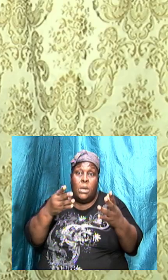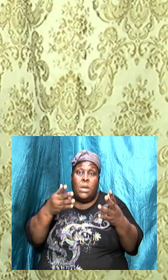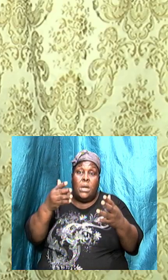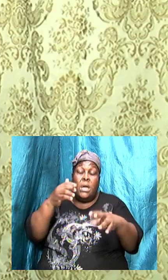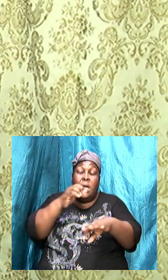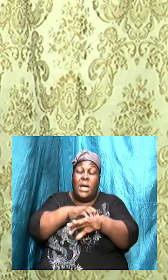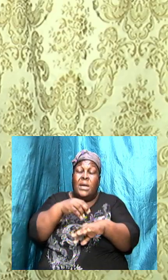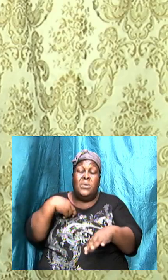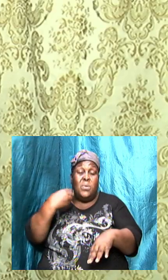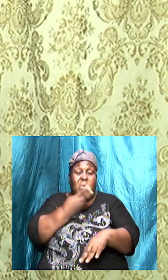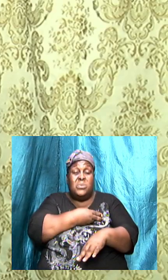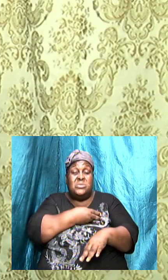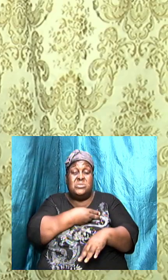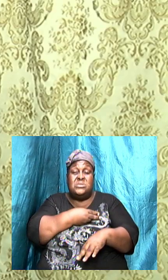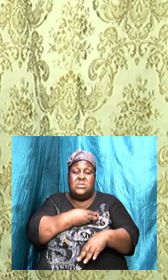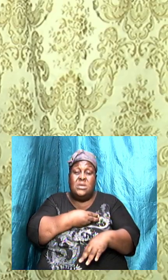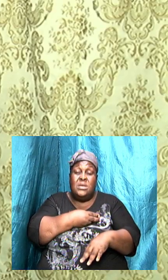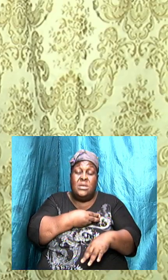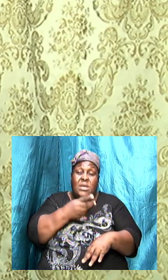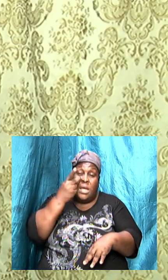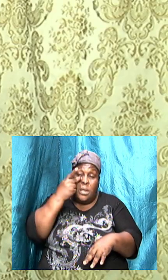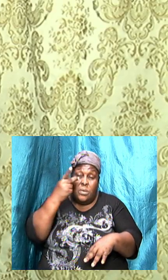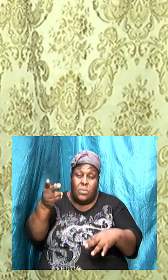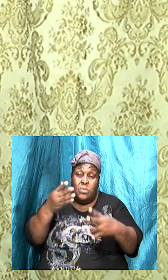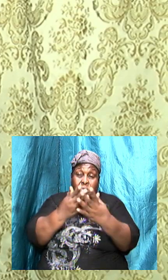fire piercing through,